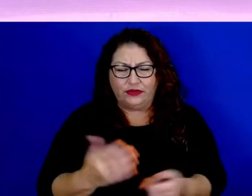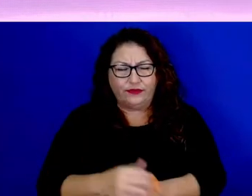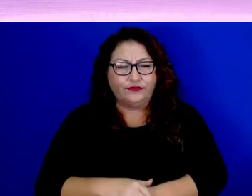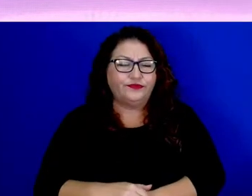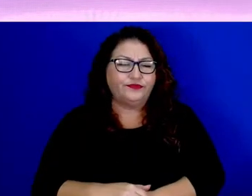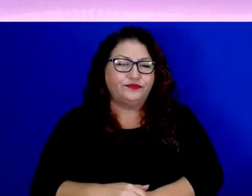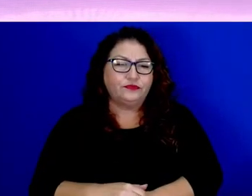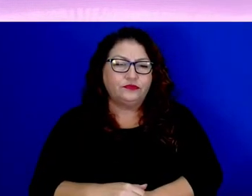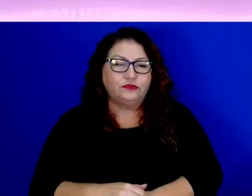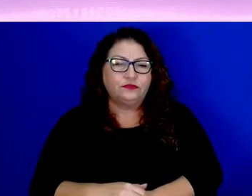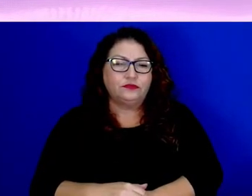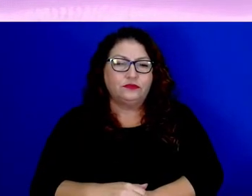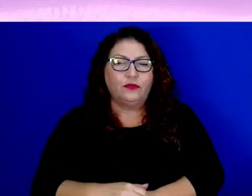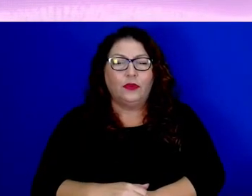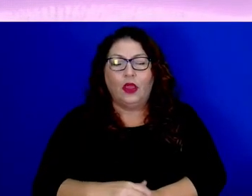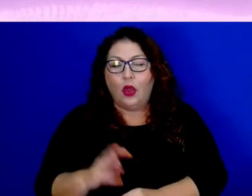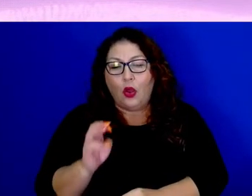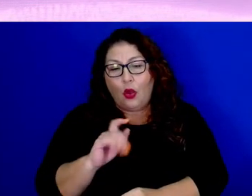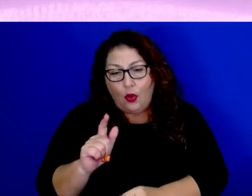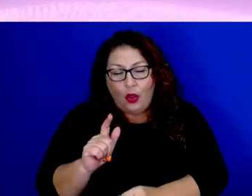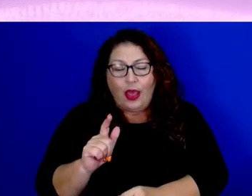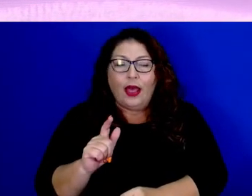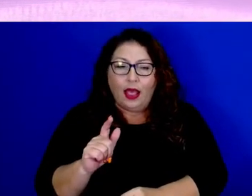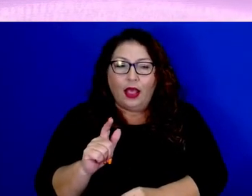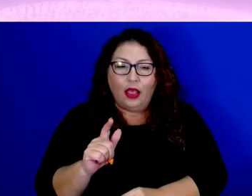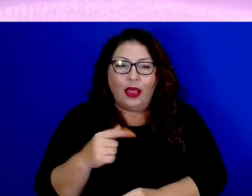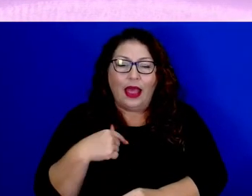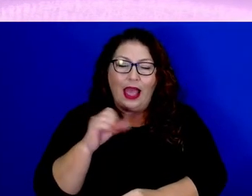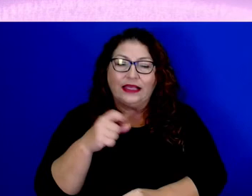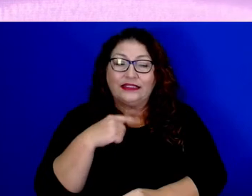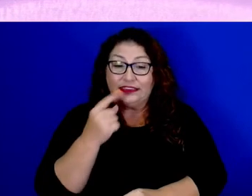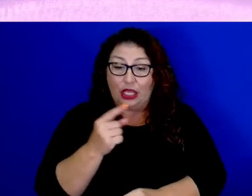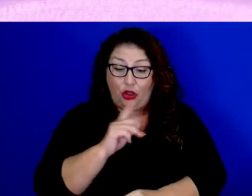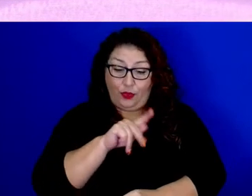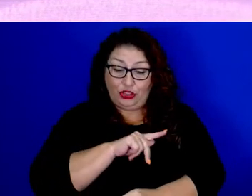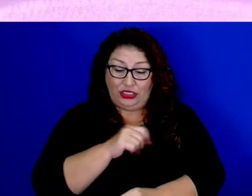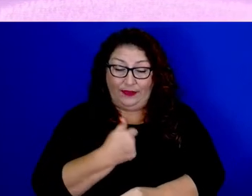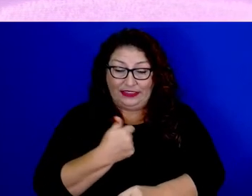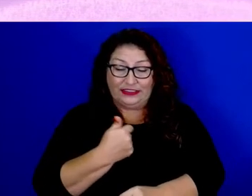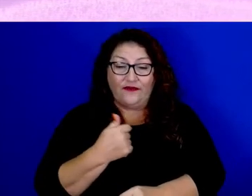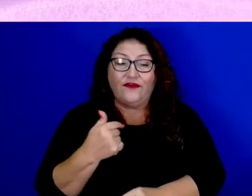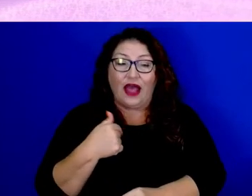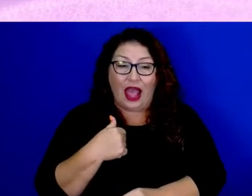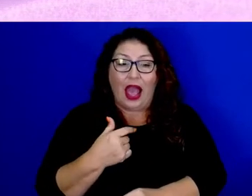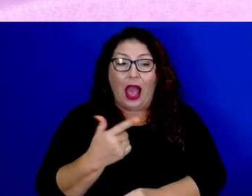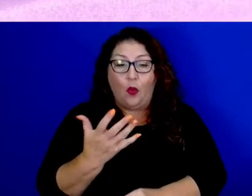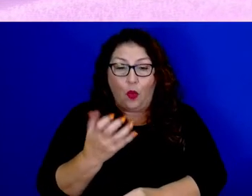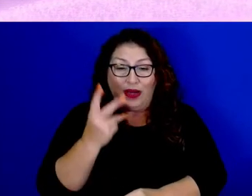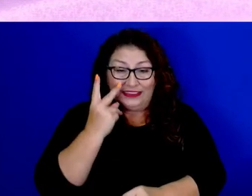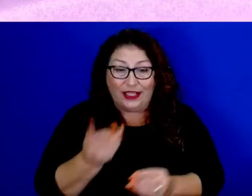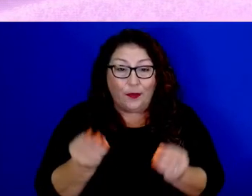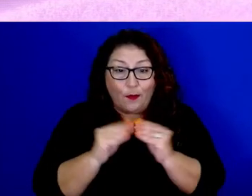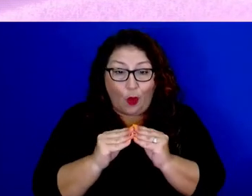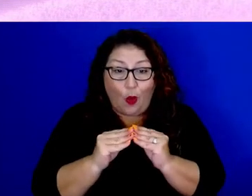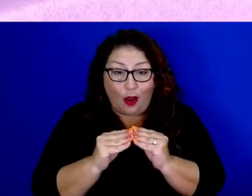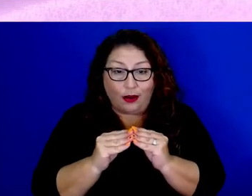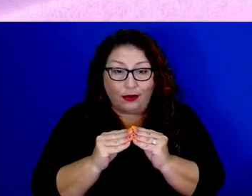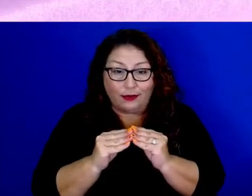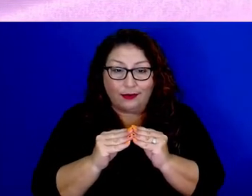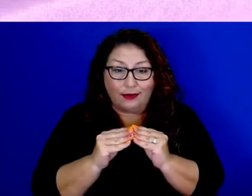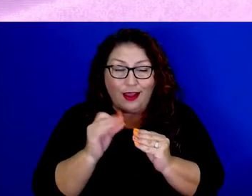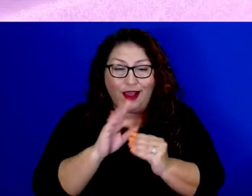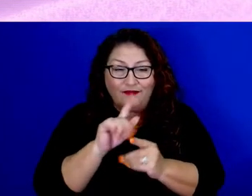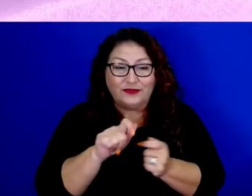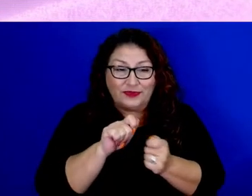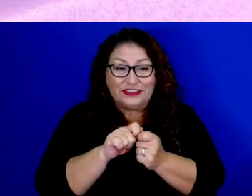Well, I can tell you personally, I would have liked to see more of specifically targeted